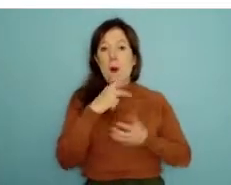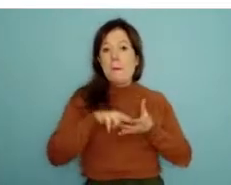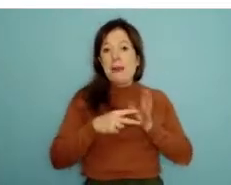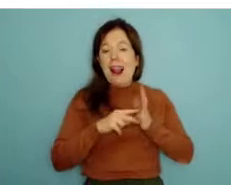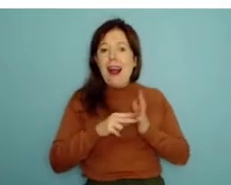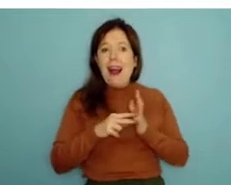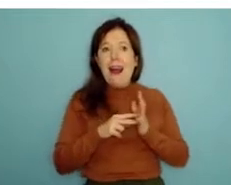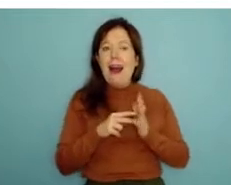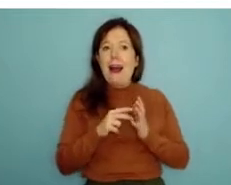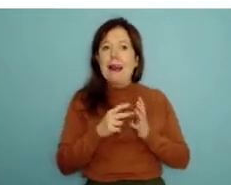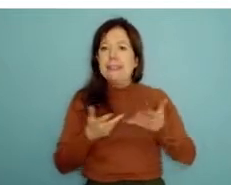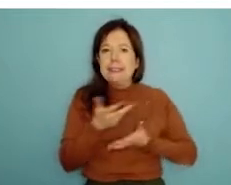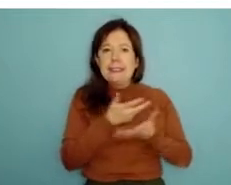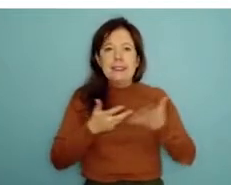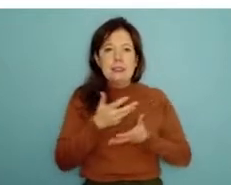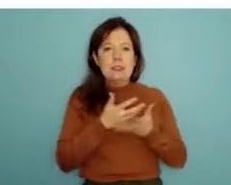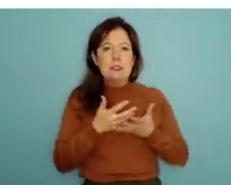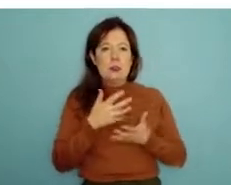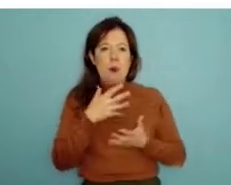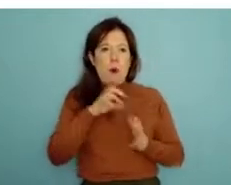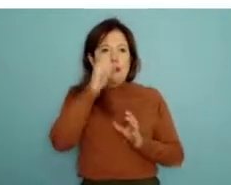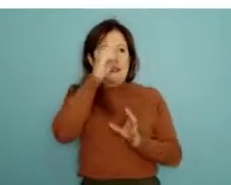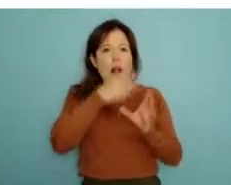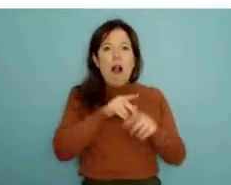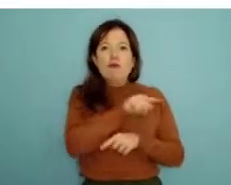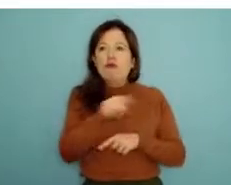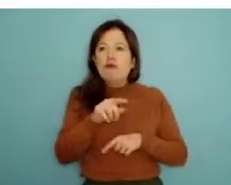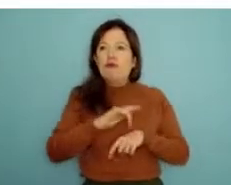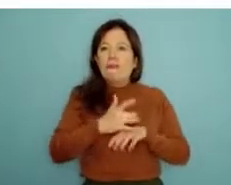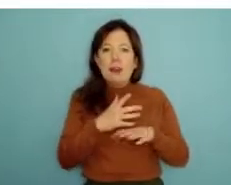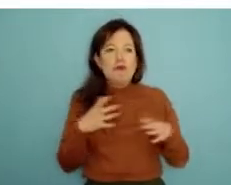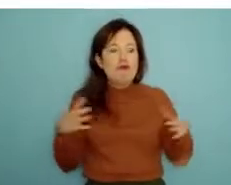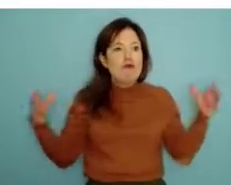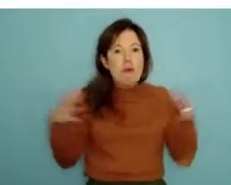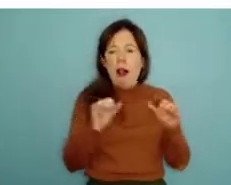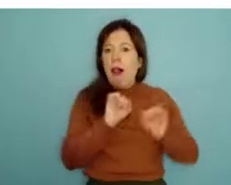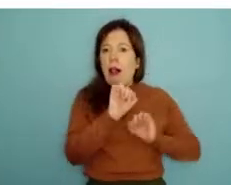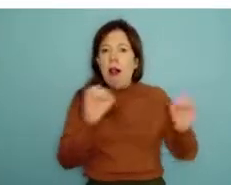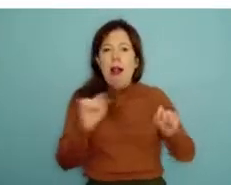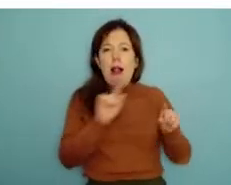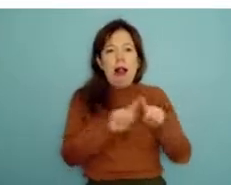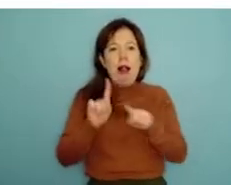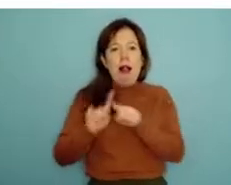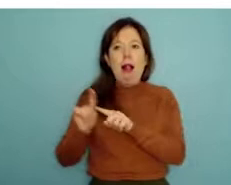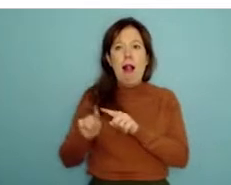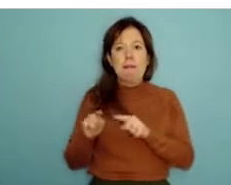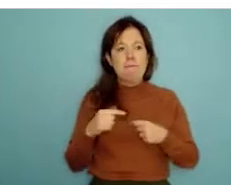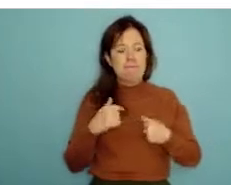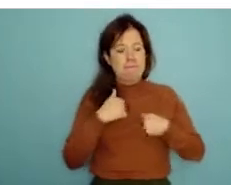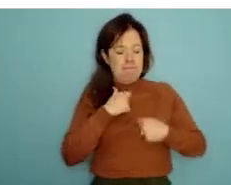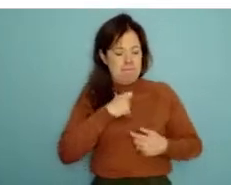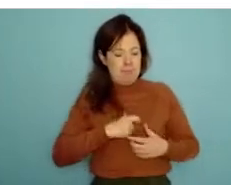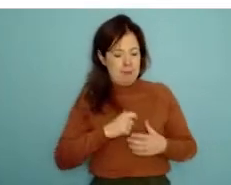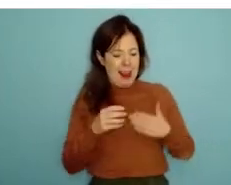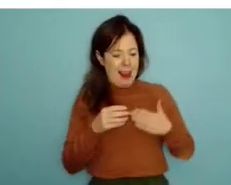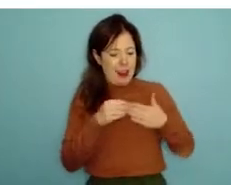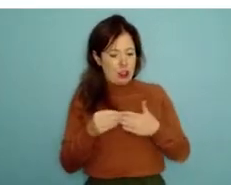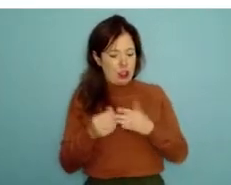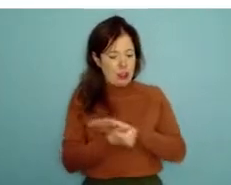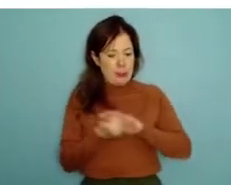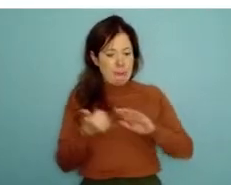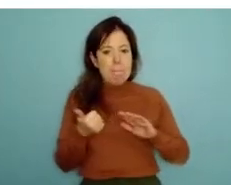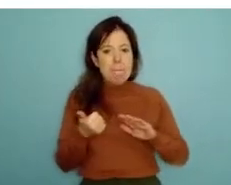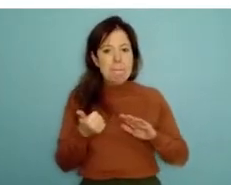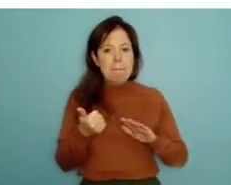opportunity for psychological professionals to come together to think about their leadership talents, not from the perspective of